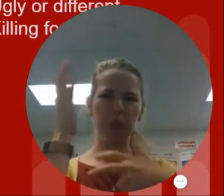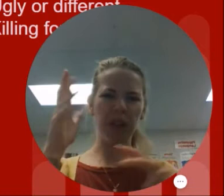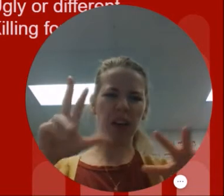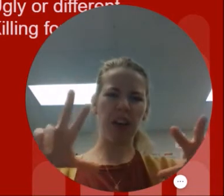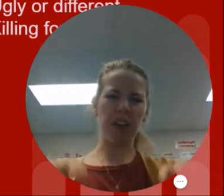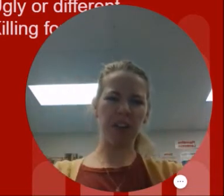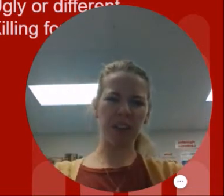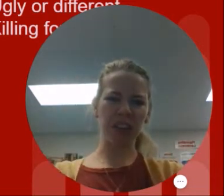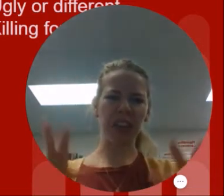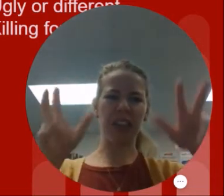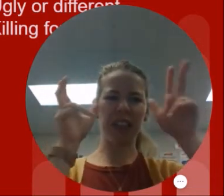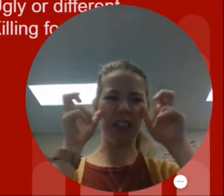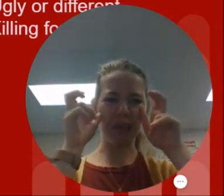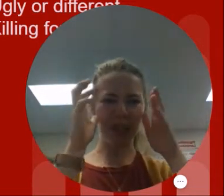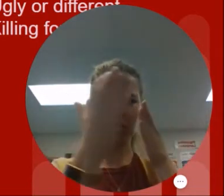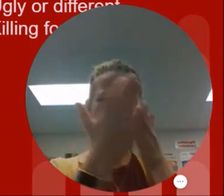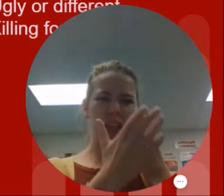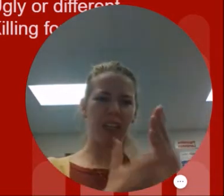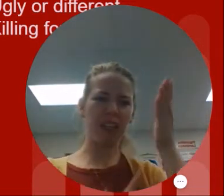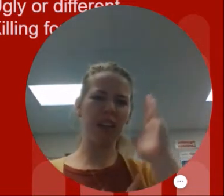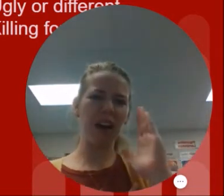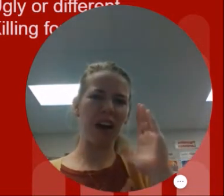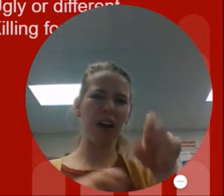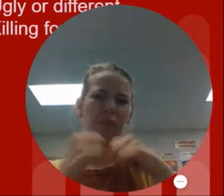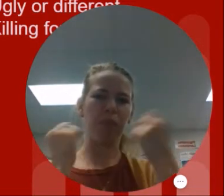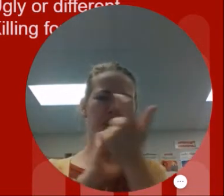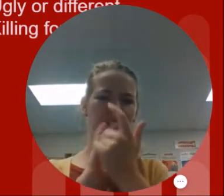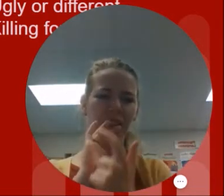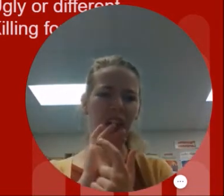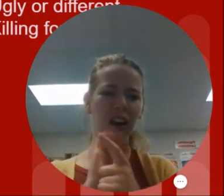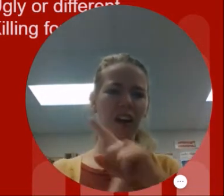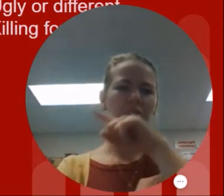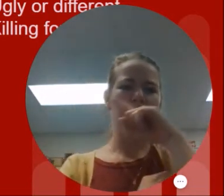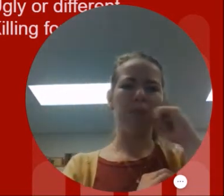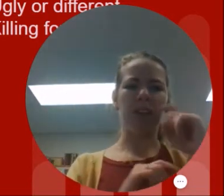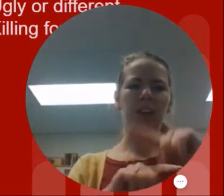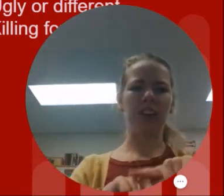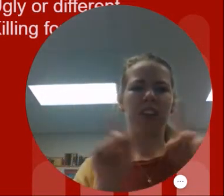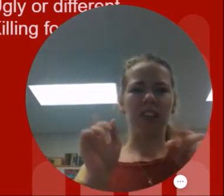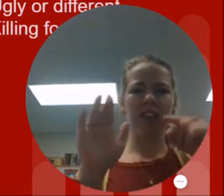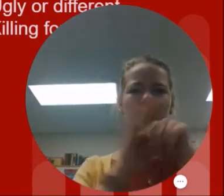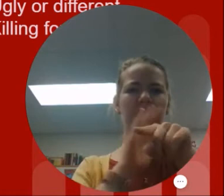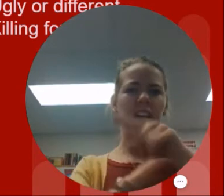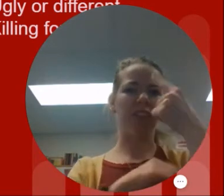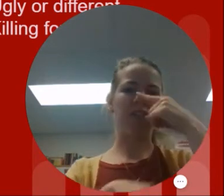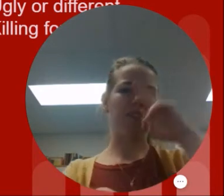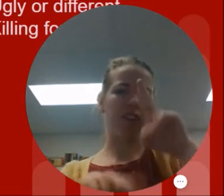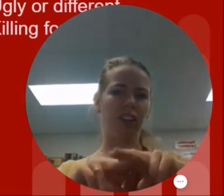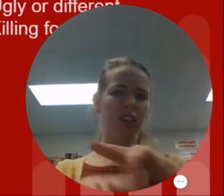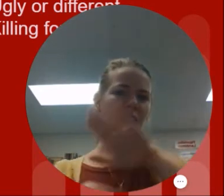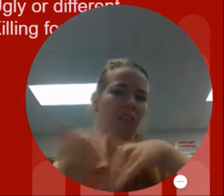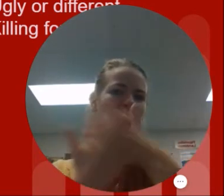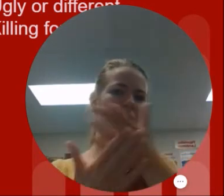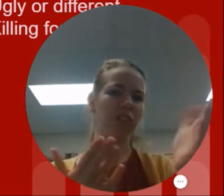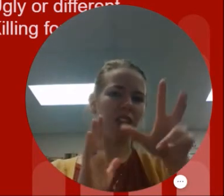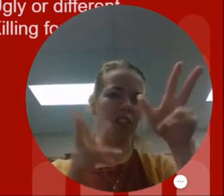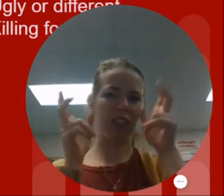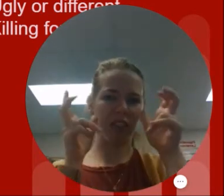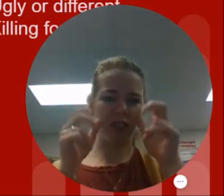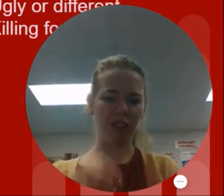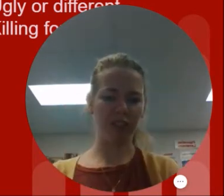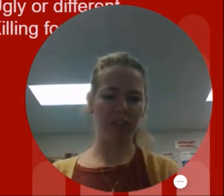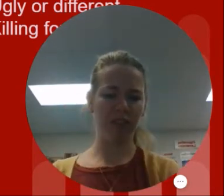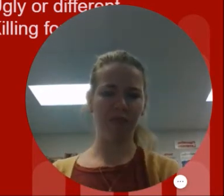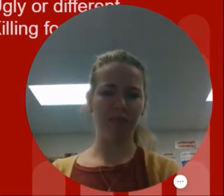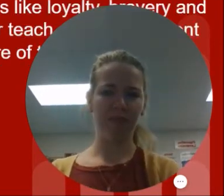darkness, blood, greed, demons, going against God, breaking the law, being ugly or different, and killing for fun. All of those things